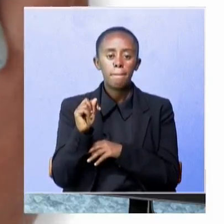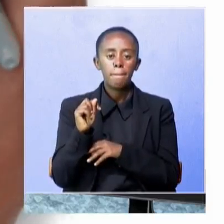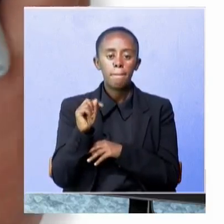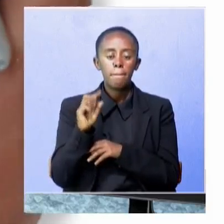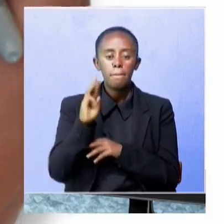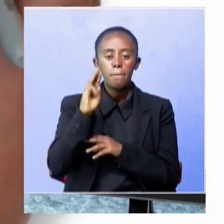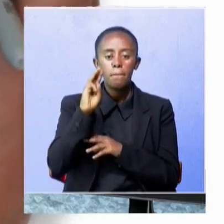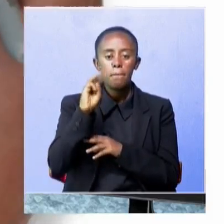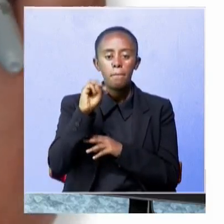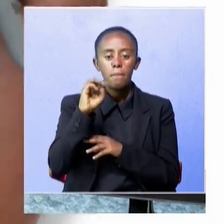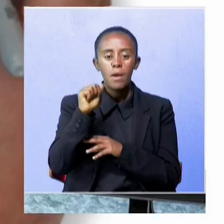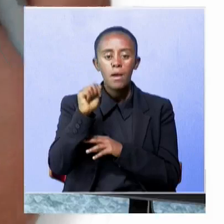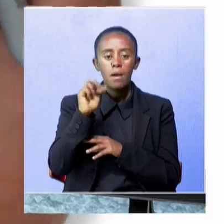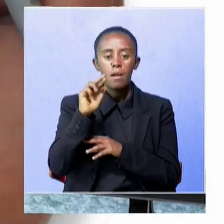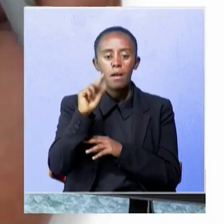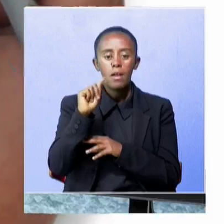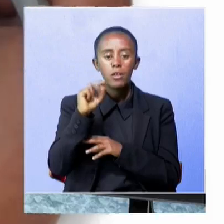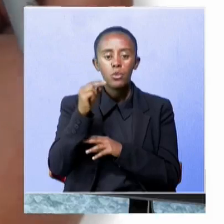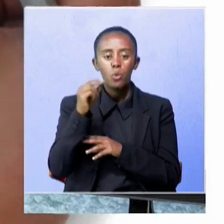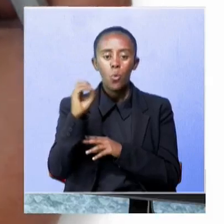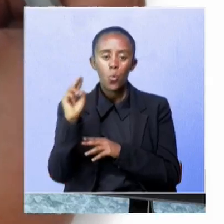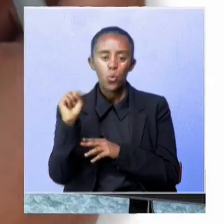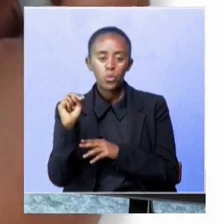the marathon